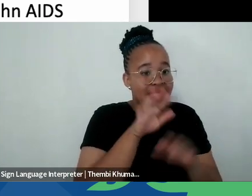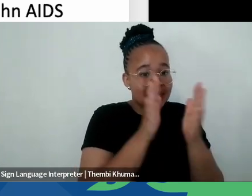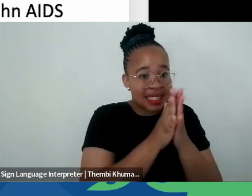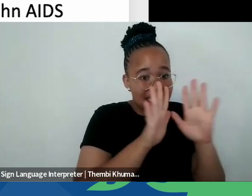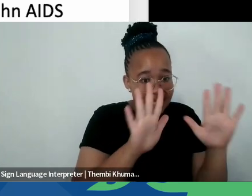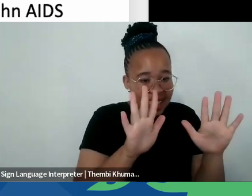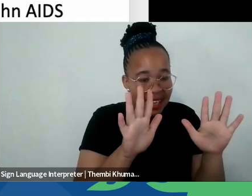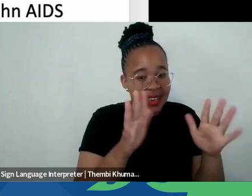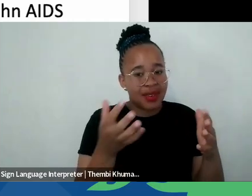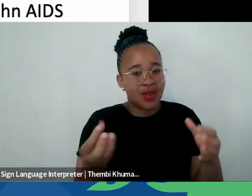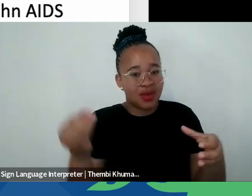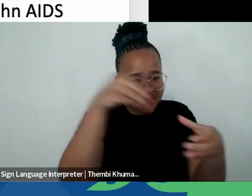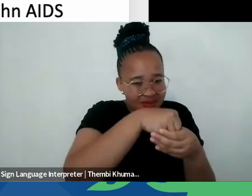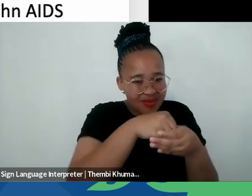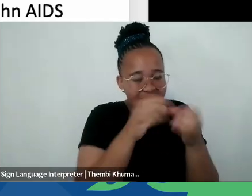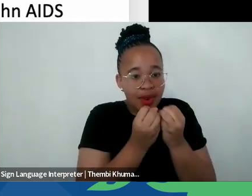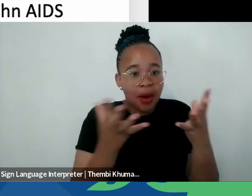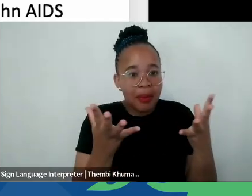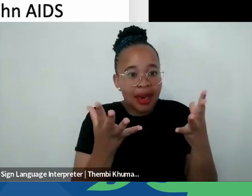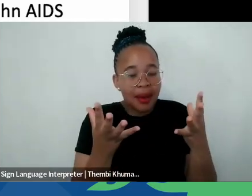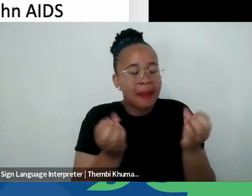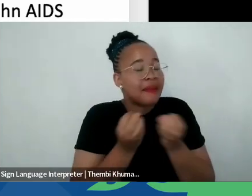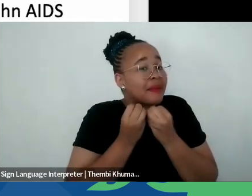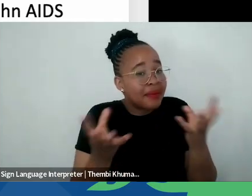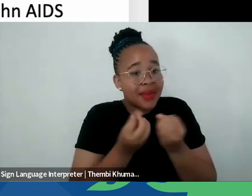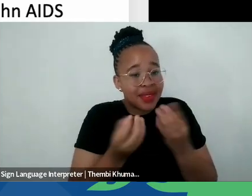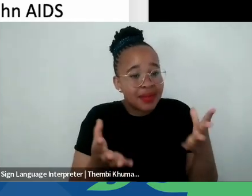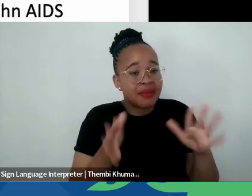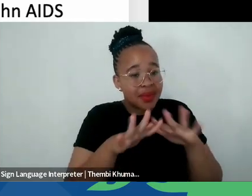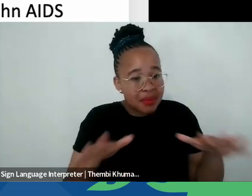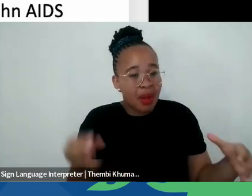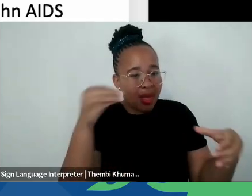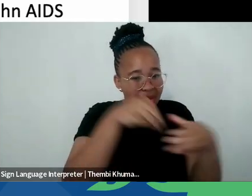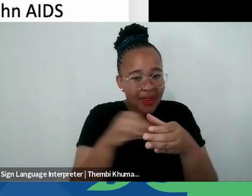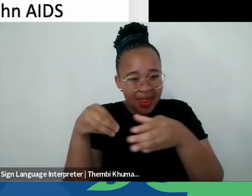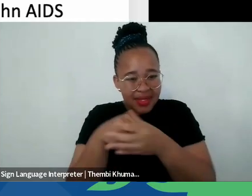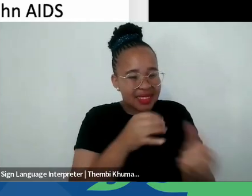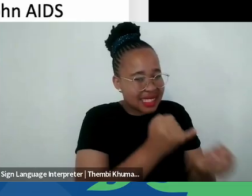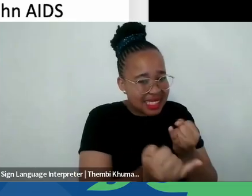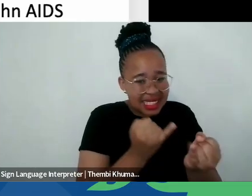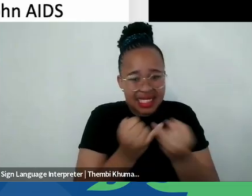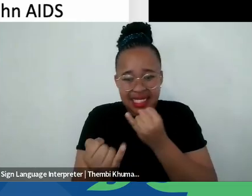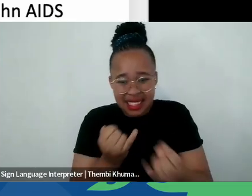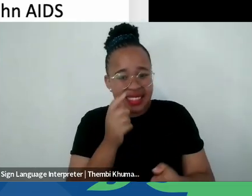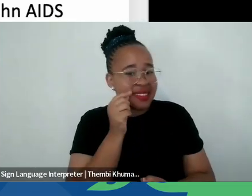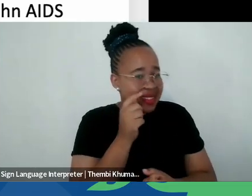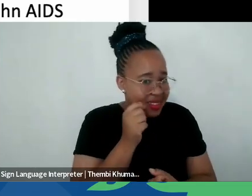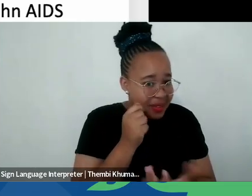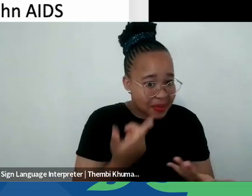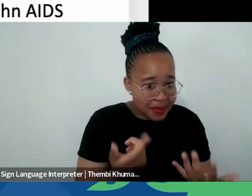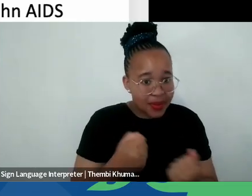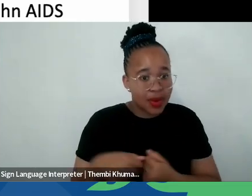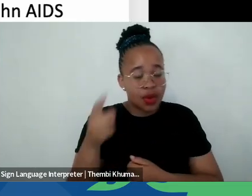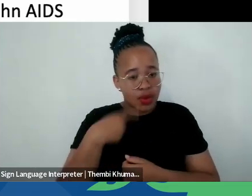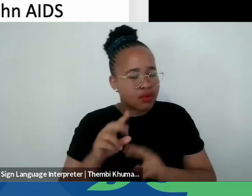large group of people. We, at the end of this program, we worked with 8 of these